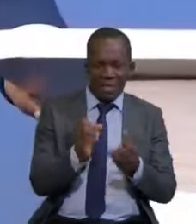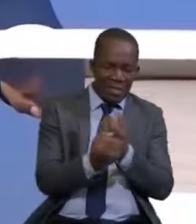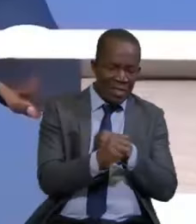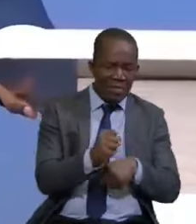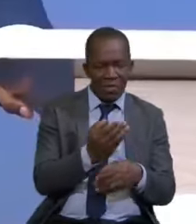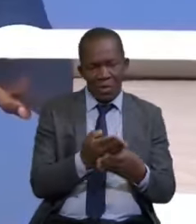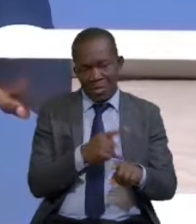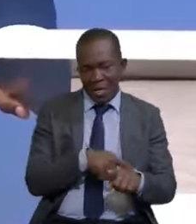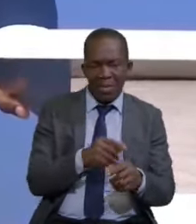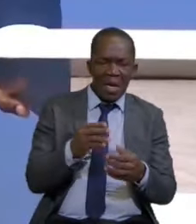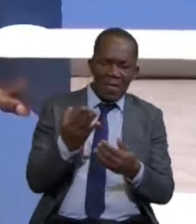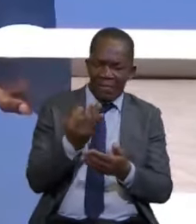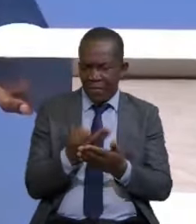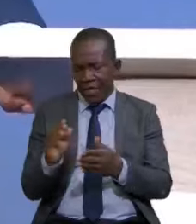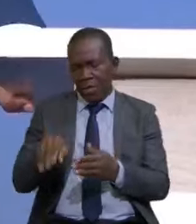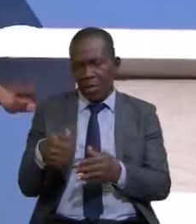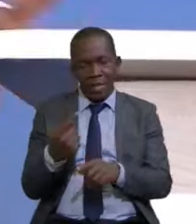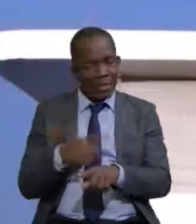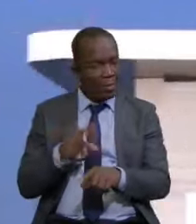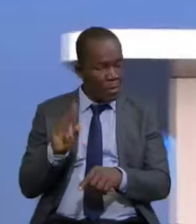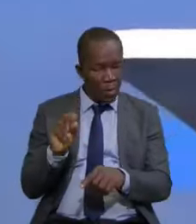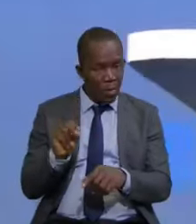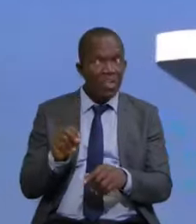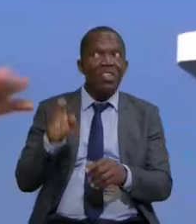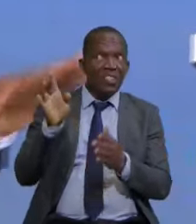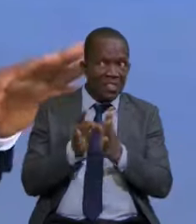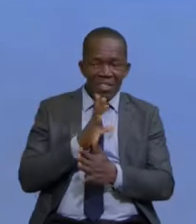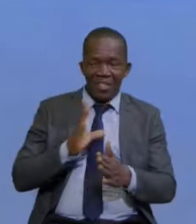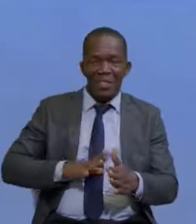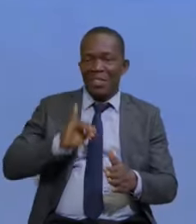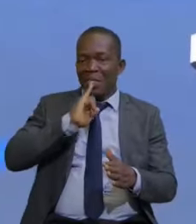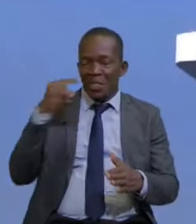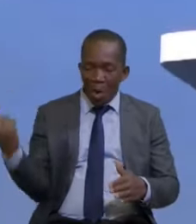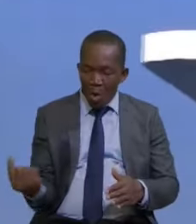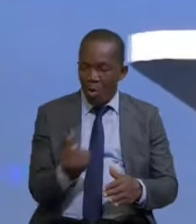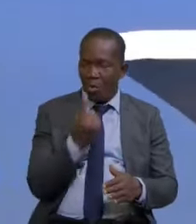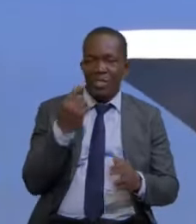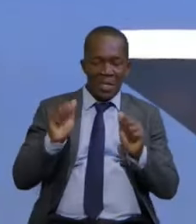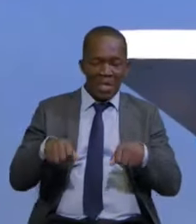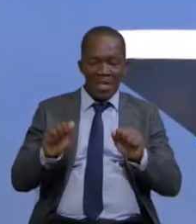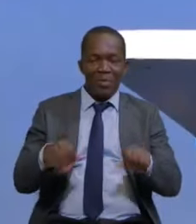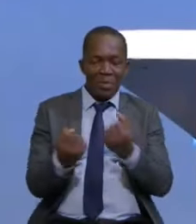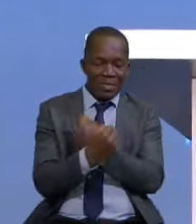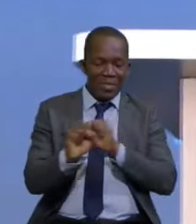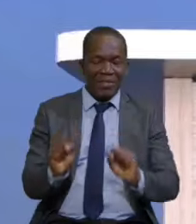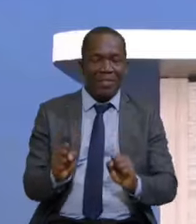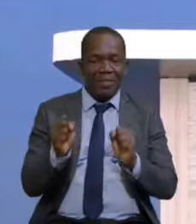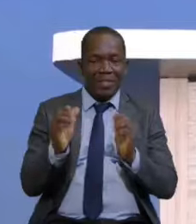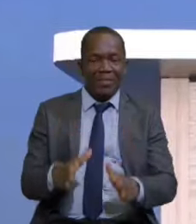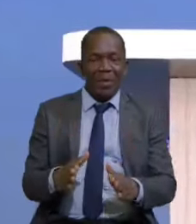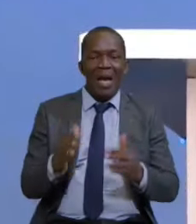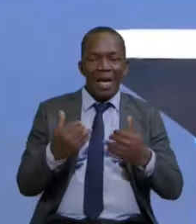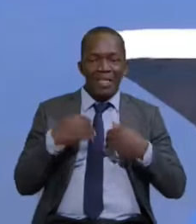always able Savior, and he has perpetual ability. Look at number three, the